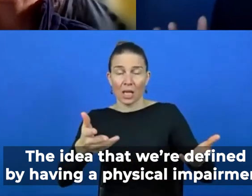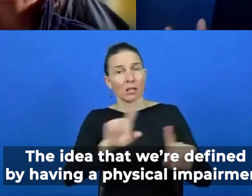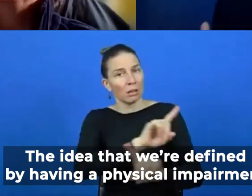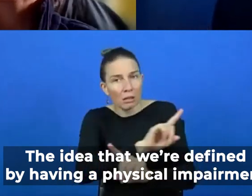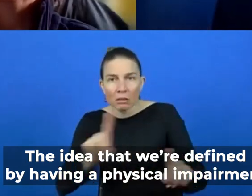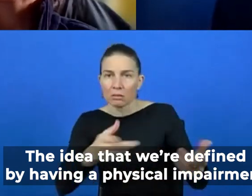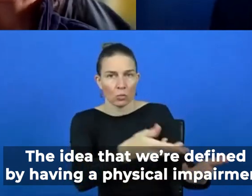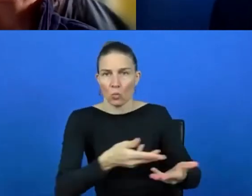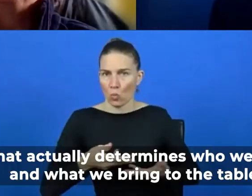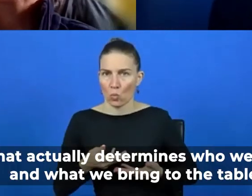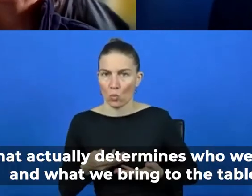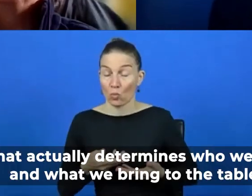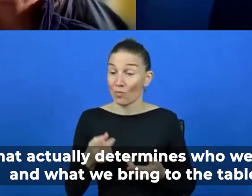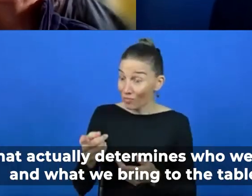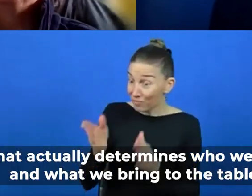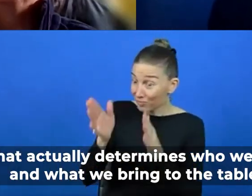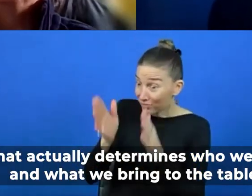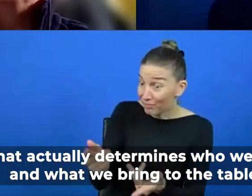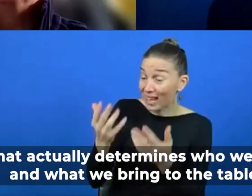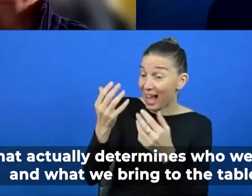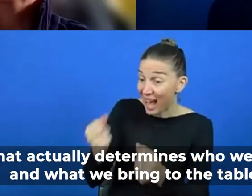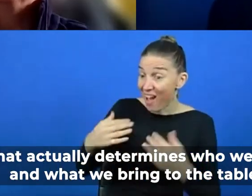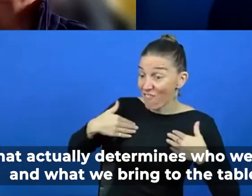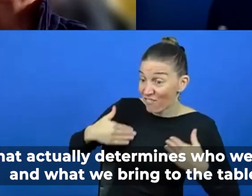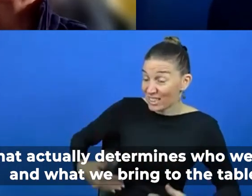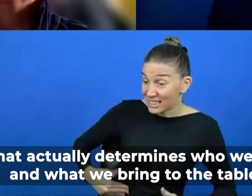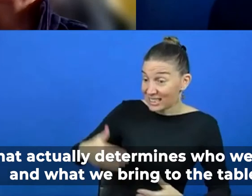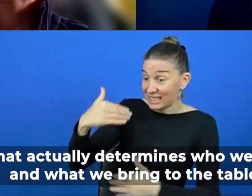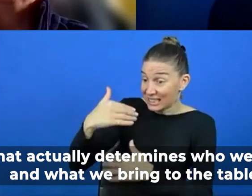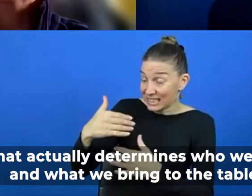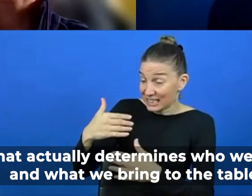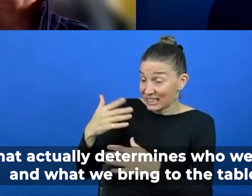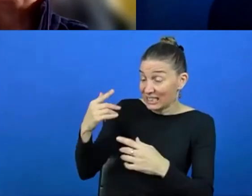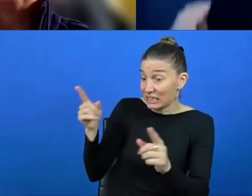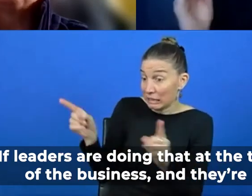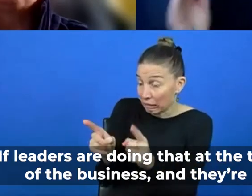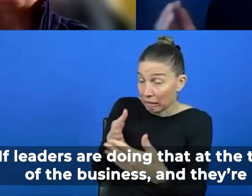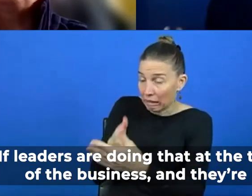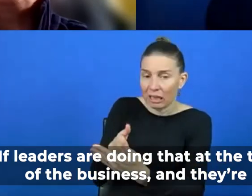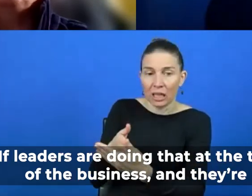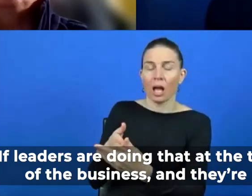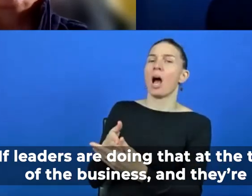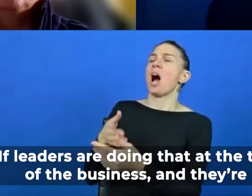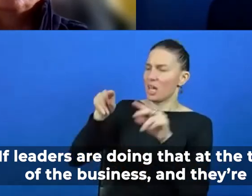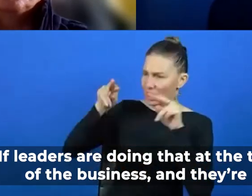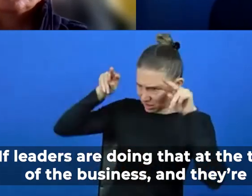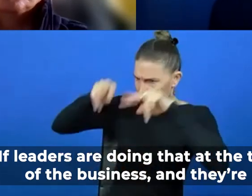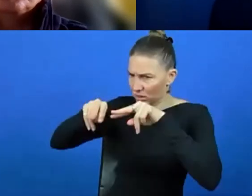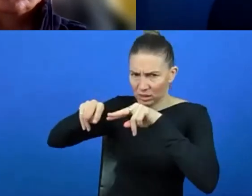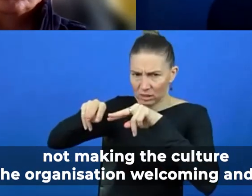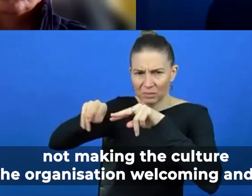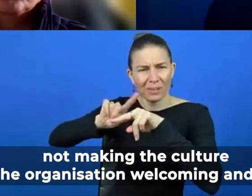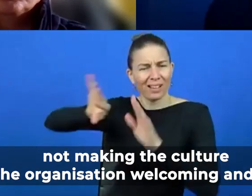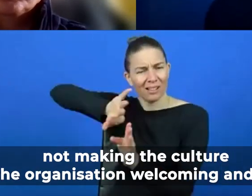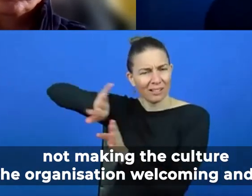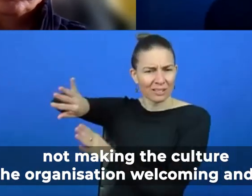having a physical impairment that actually determines who we are and what we bring to the table. But if leaders are doing that at the top of the business and